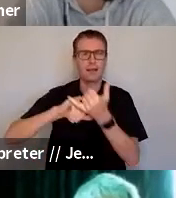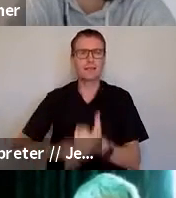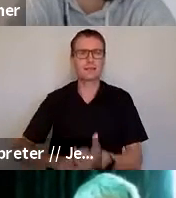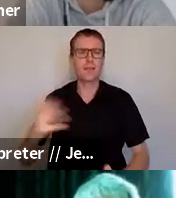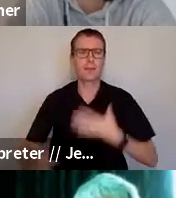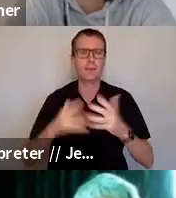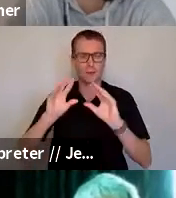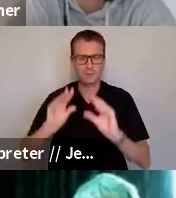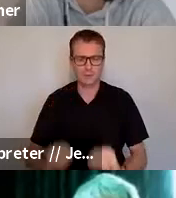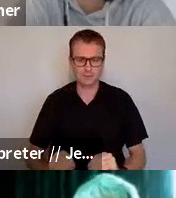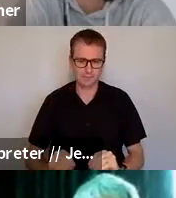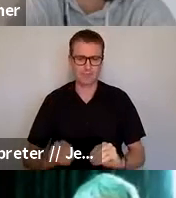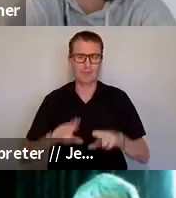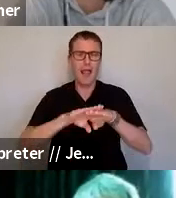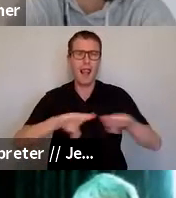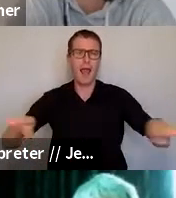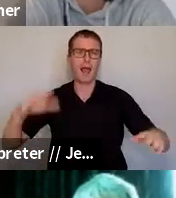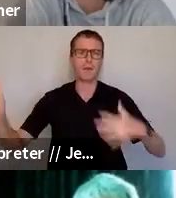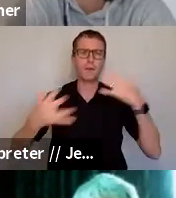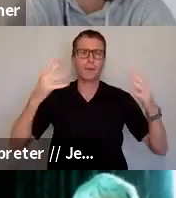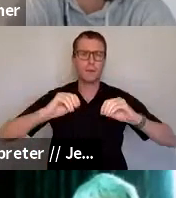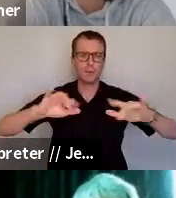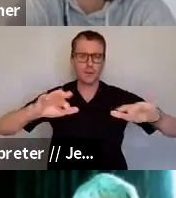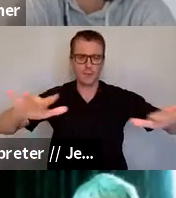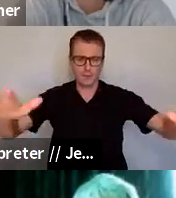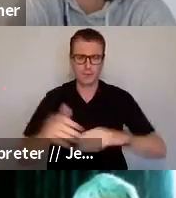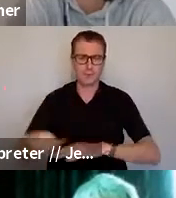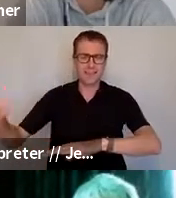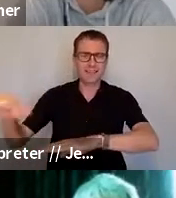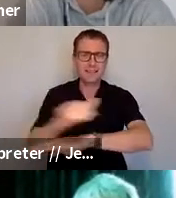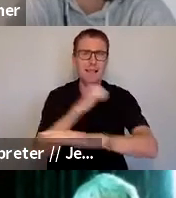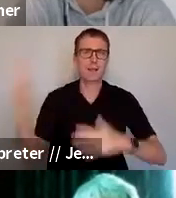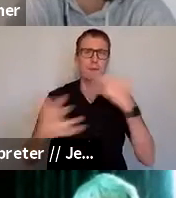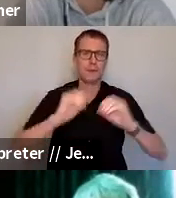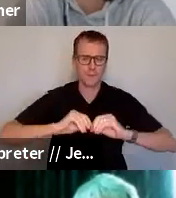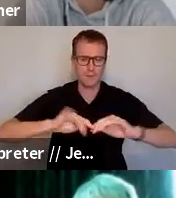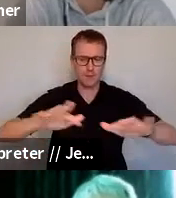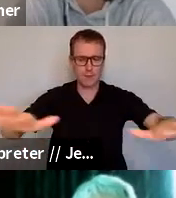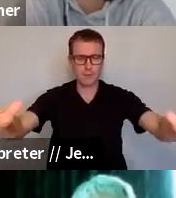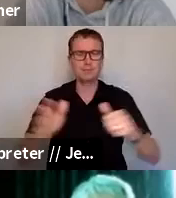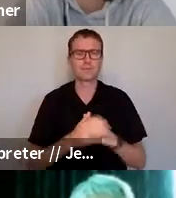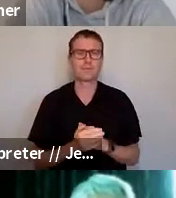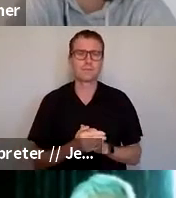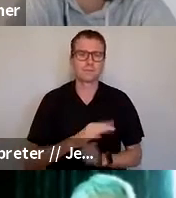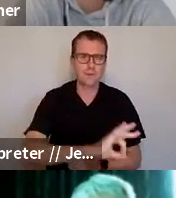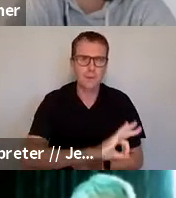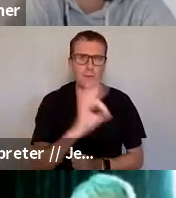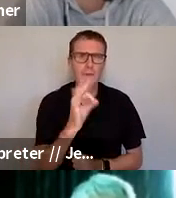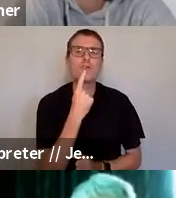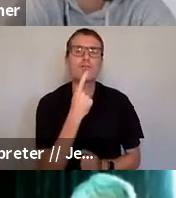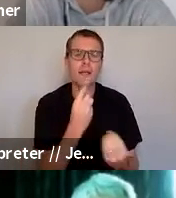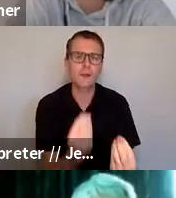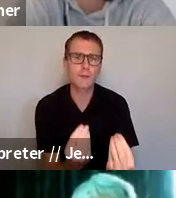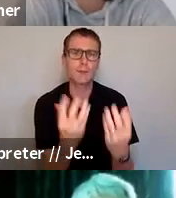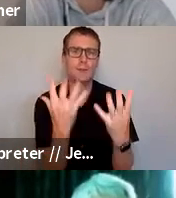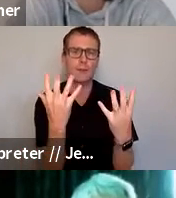mā kina kina ki uta, kia mā taratara ki tai. He aki ana te akukura, te ao,